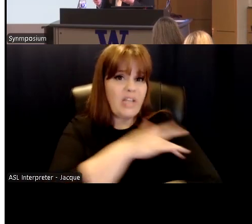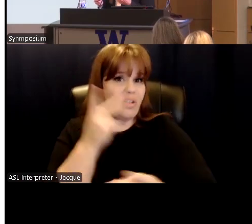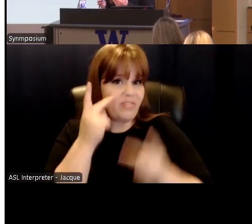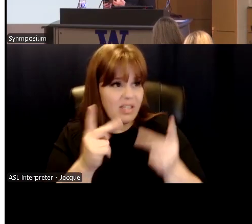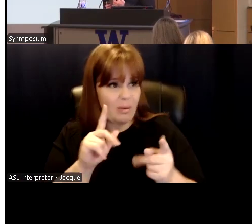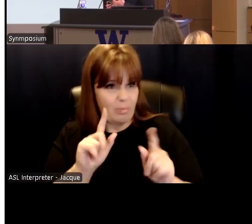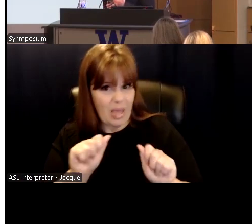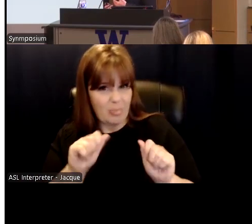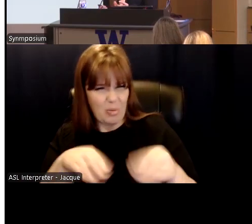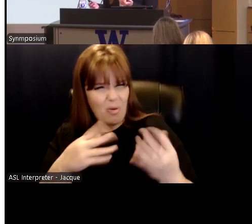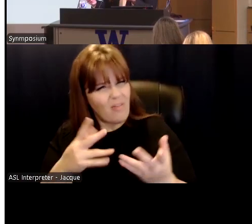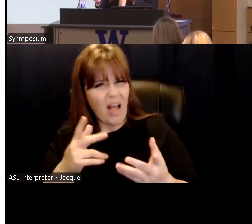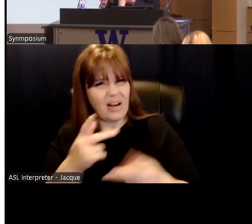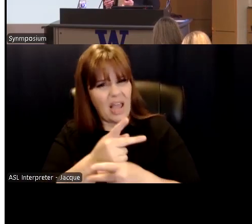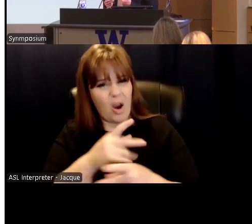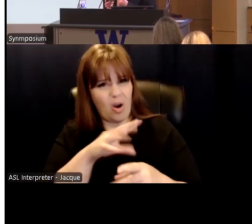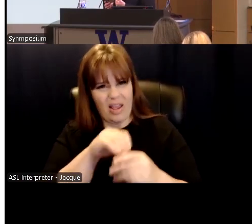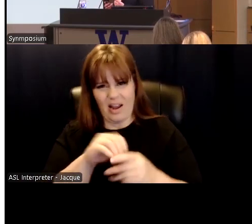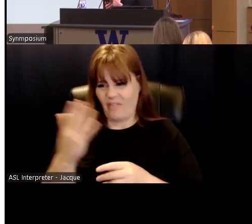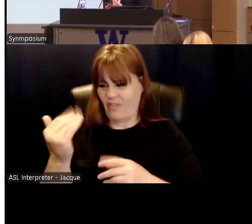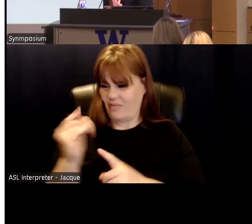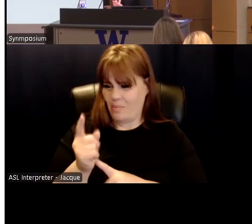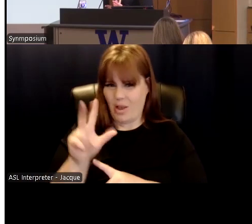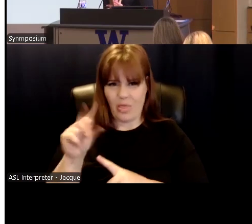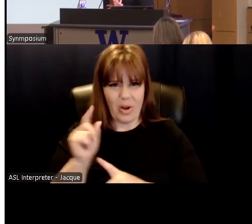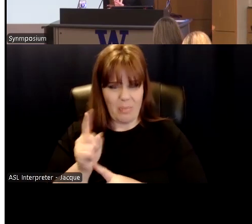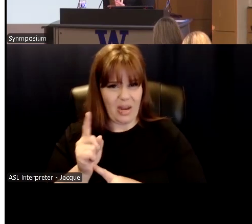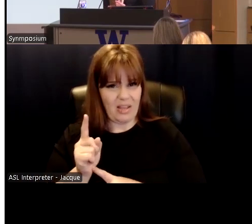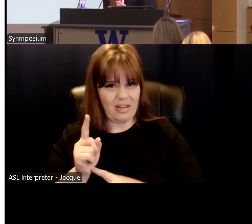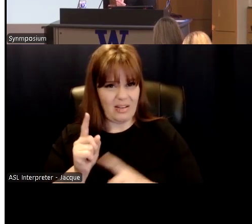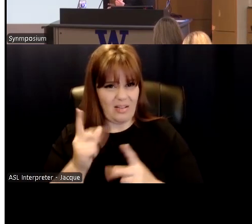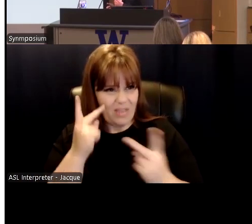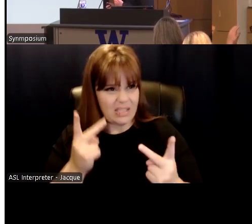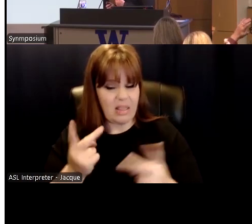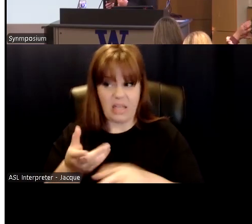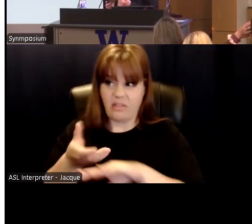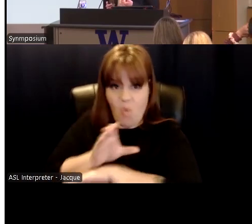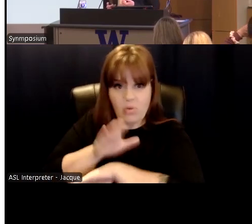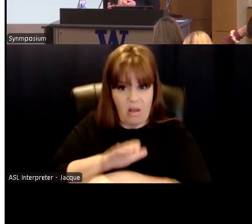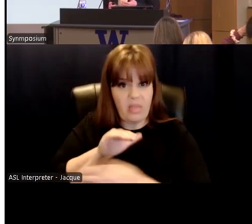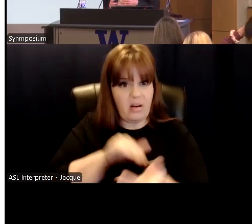care in a 15 or 30-minute visit that is forced upon the primary care doctors. There are